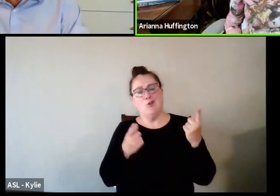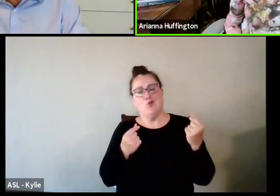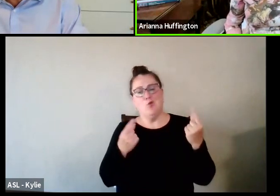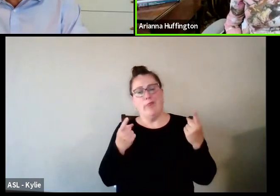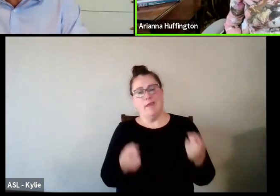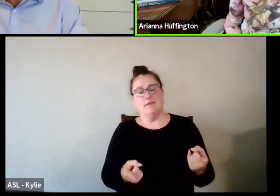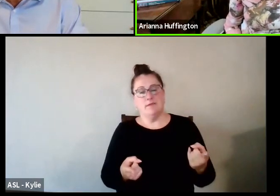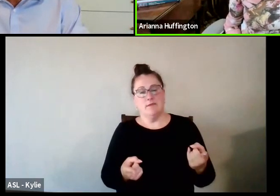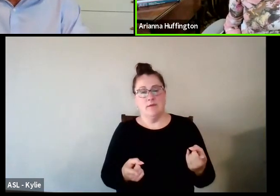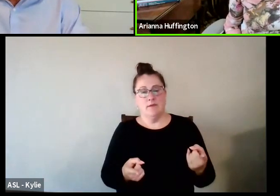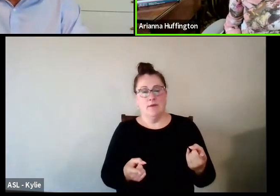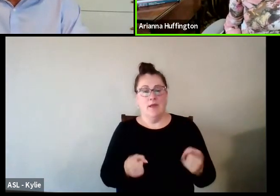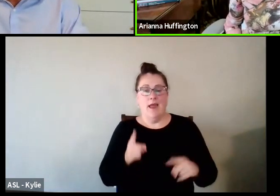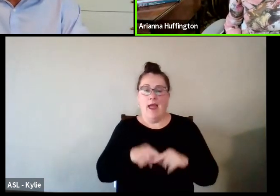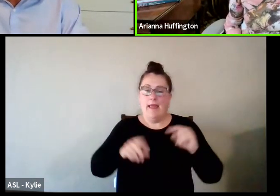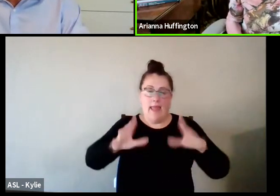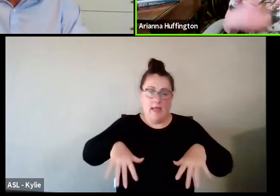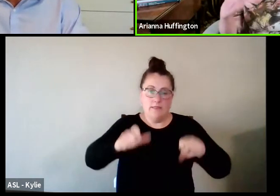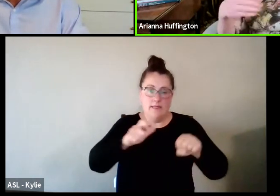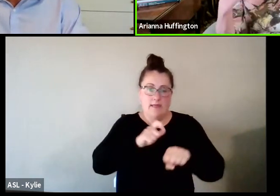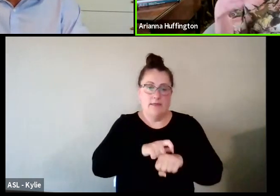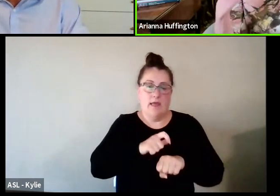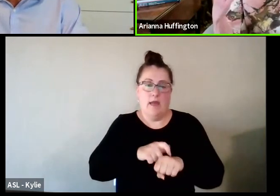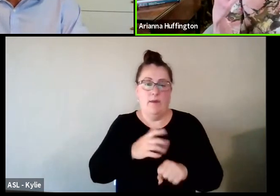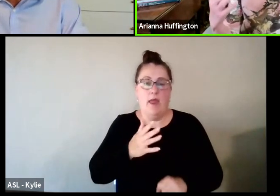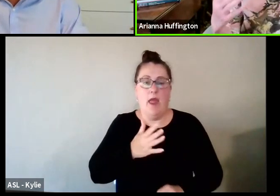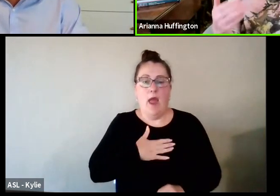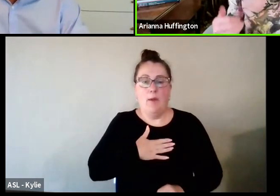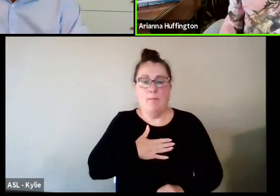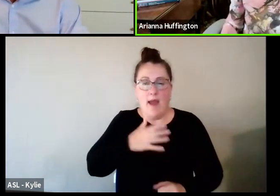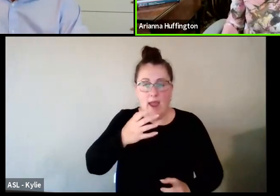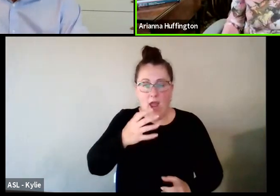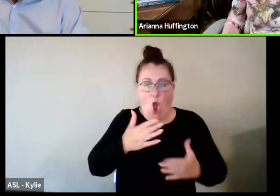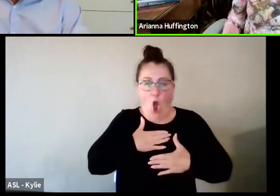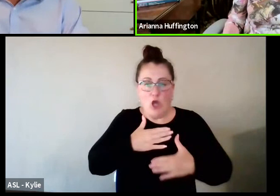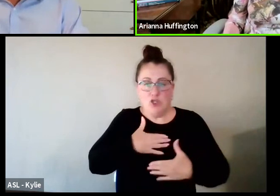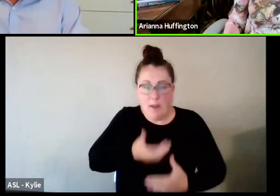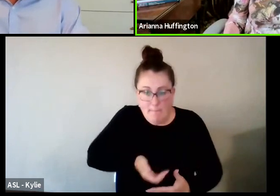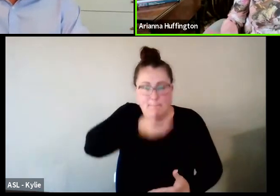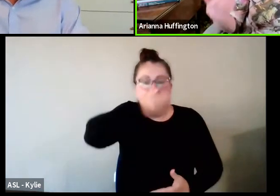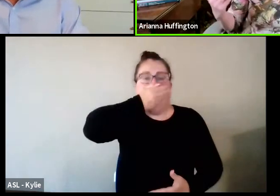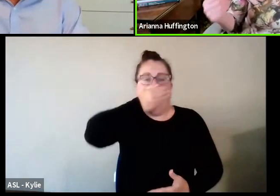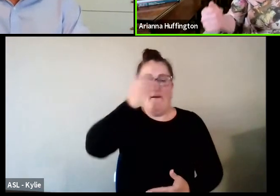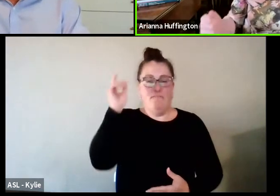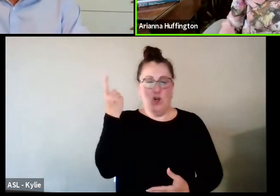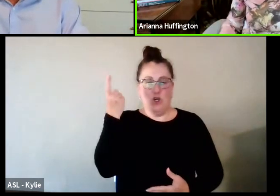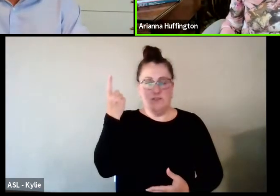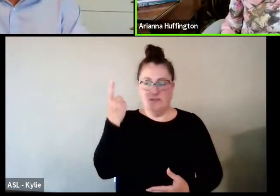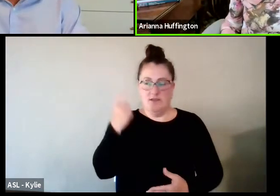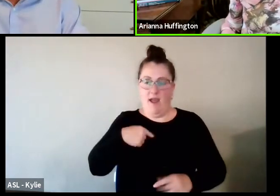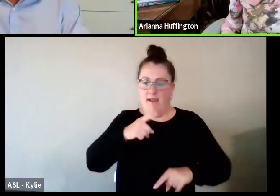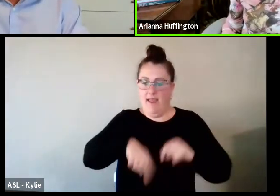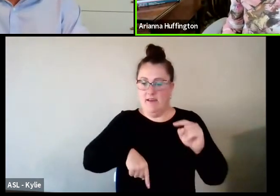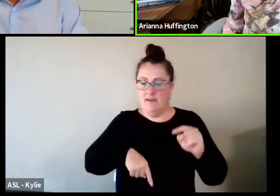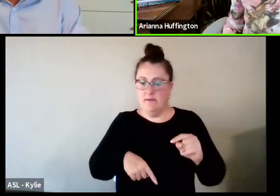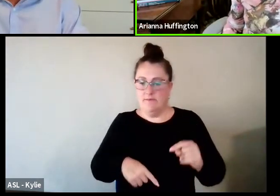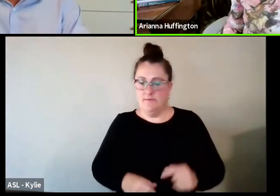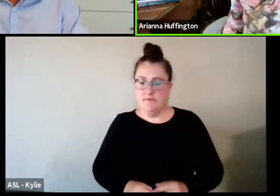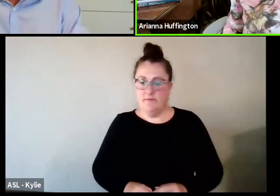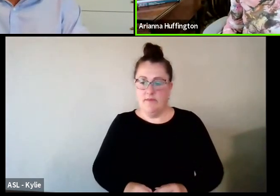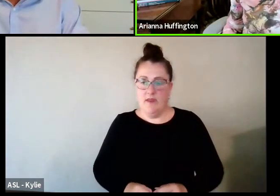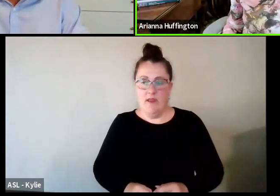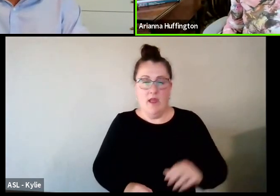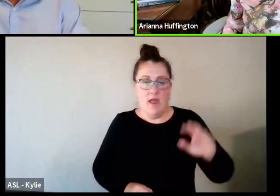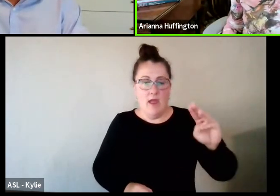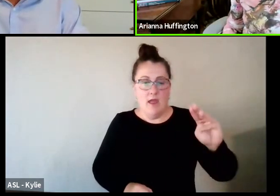or I can't take time to put my own oxygen mask on first. And so my response is, hey, you know, Marcus